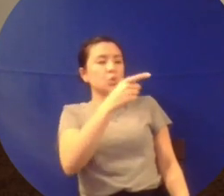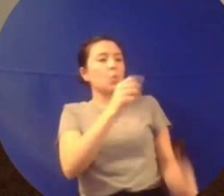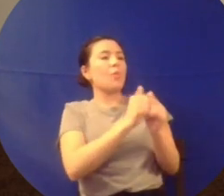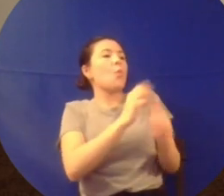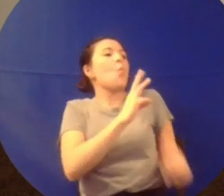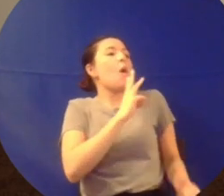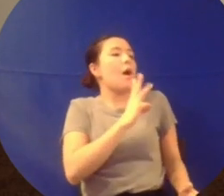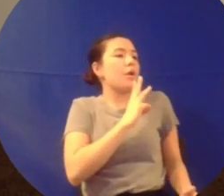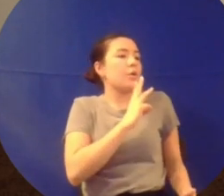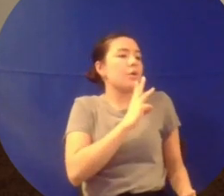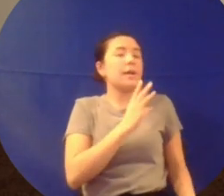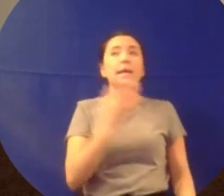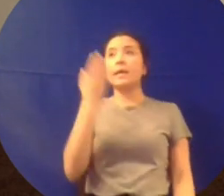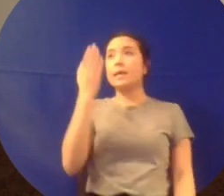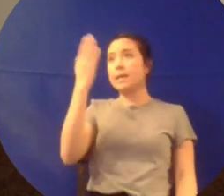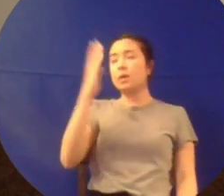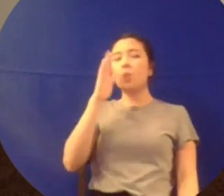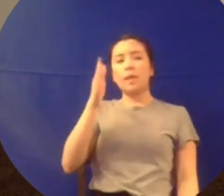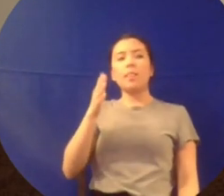Holy Spirit."